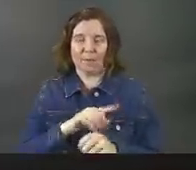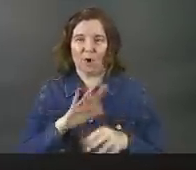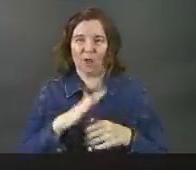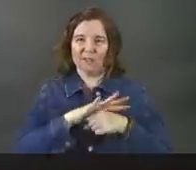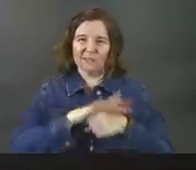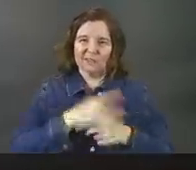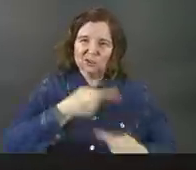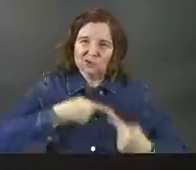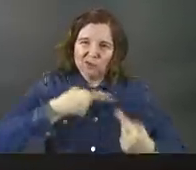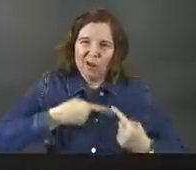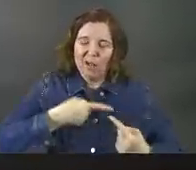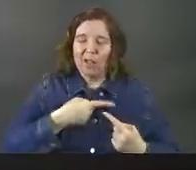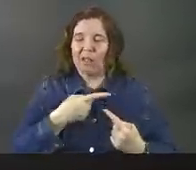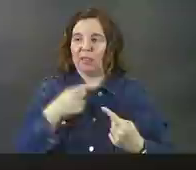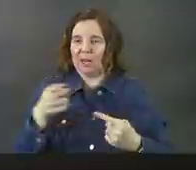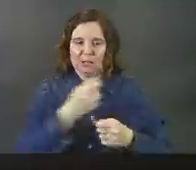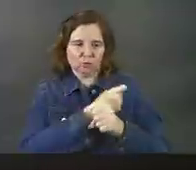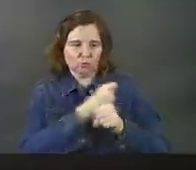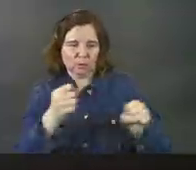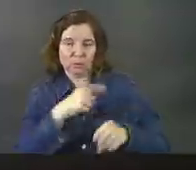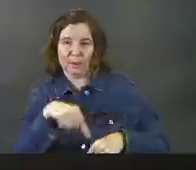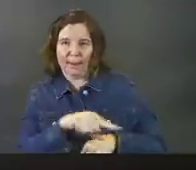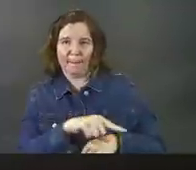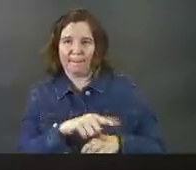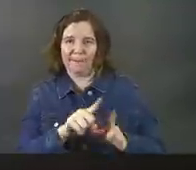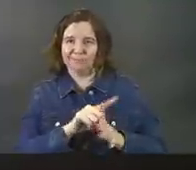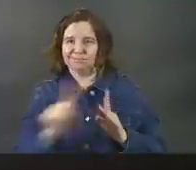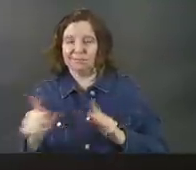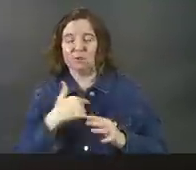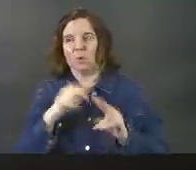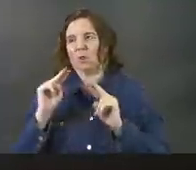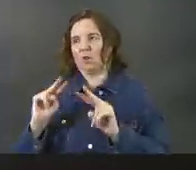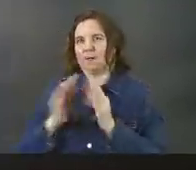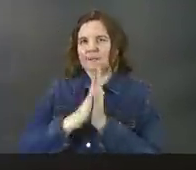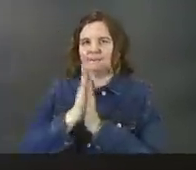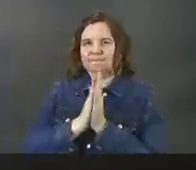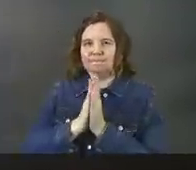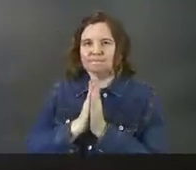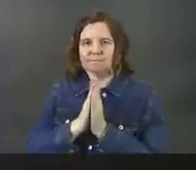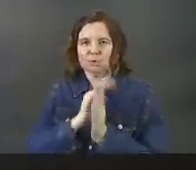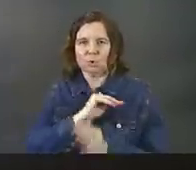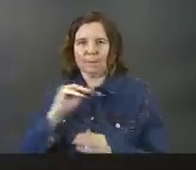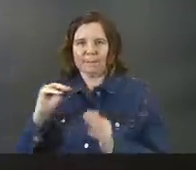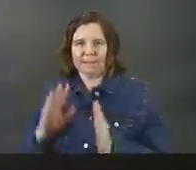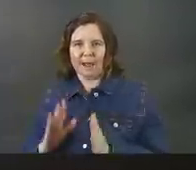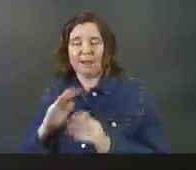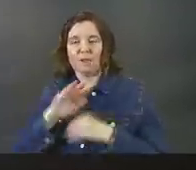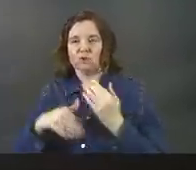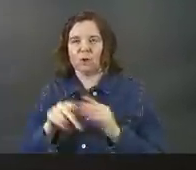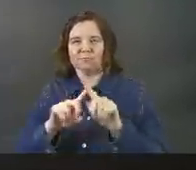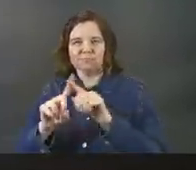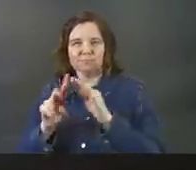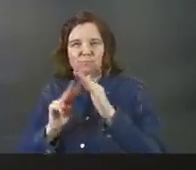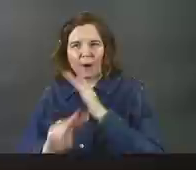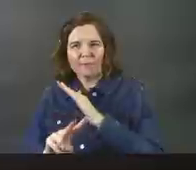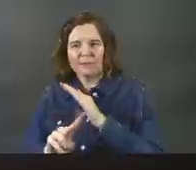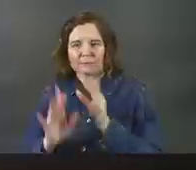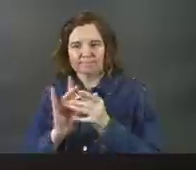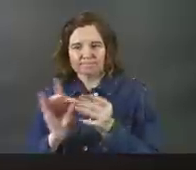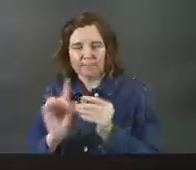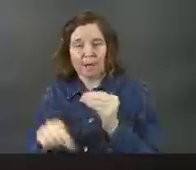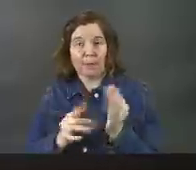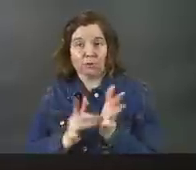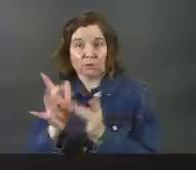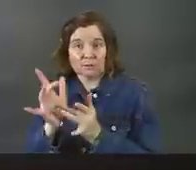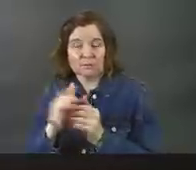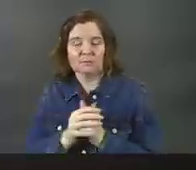all of the struggle, and he was going to be their redeemer. So they're very much looking forward to the Messiah, and there's all of these prophecies about